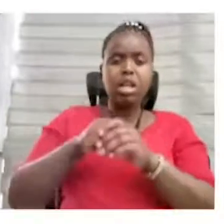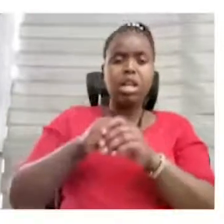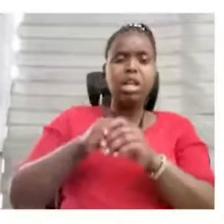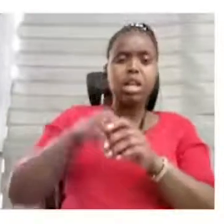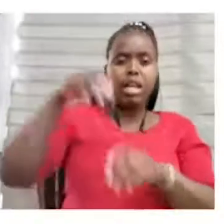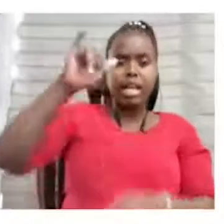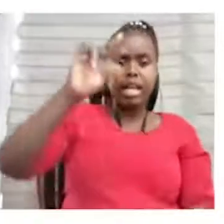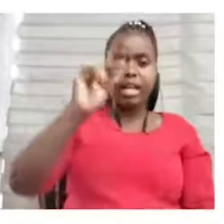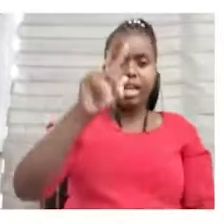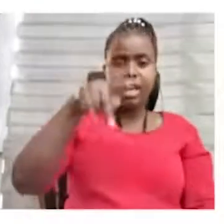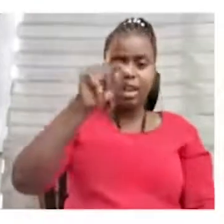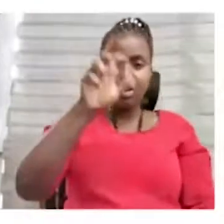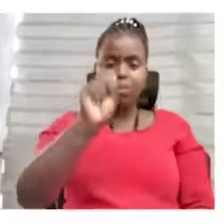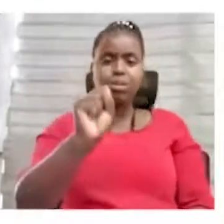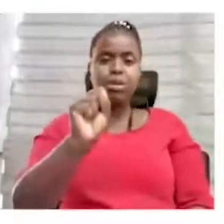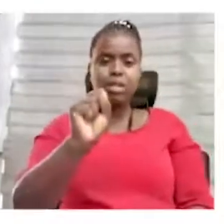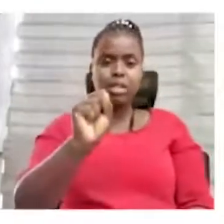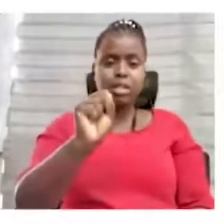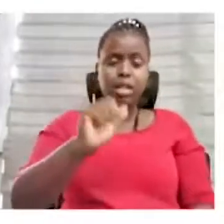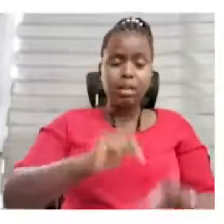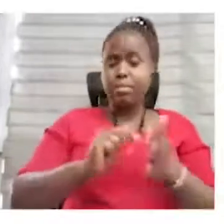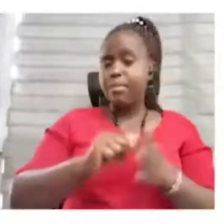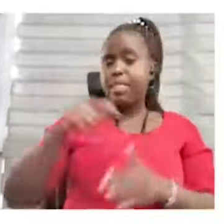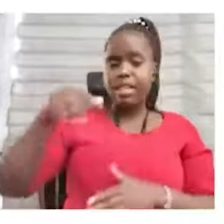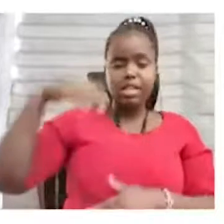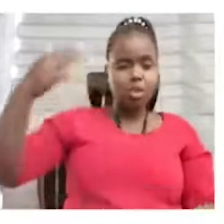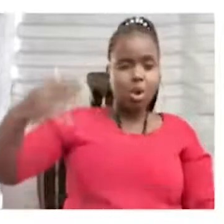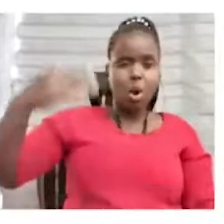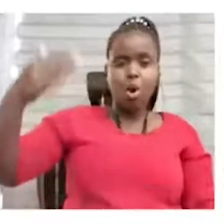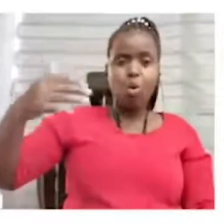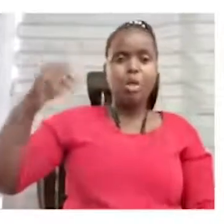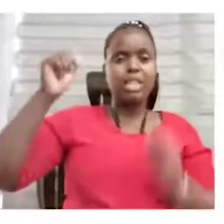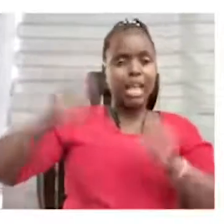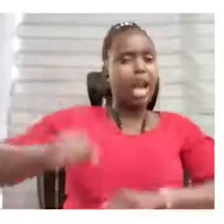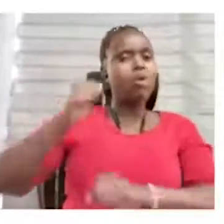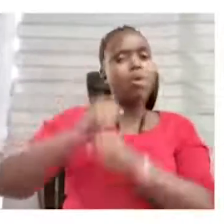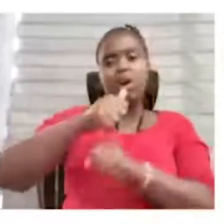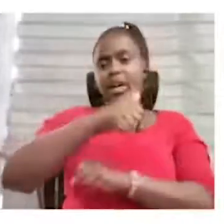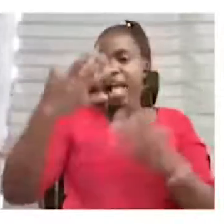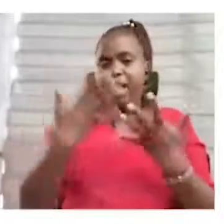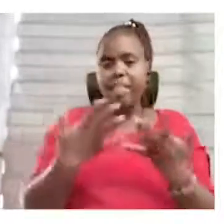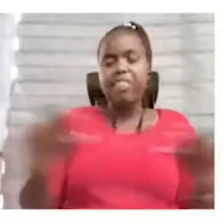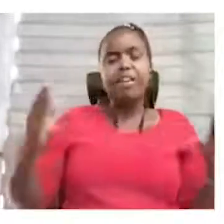think about it. And that user can do anything that a sighted user